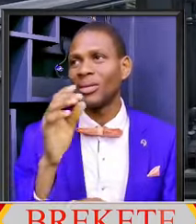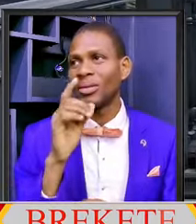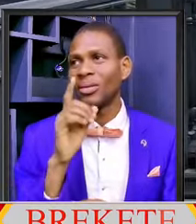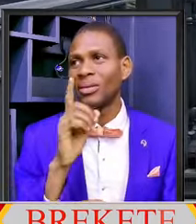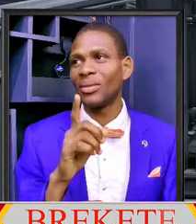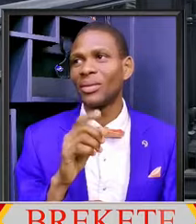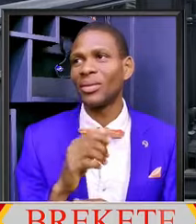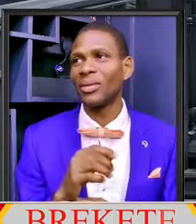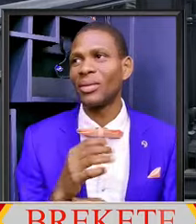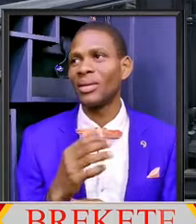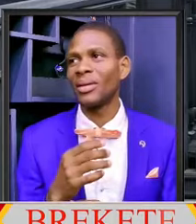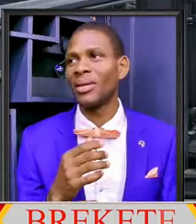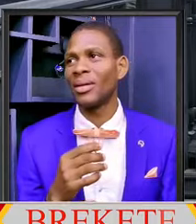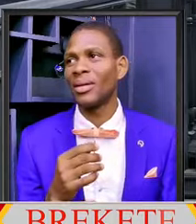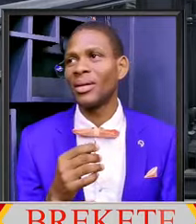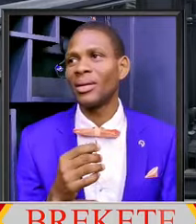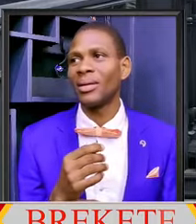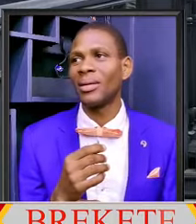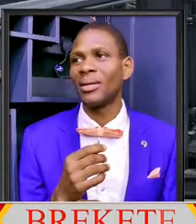Now you go pin her.